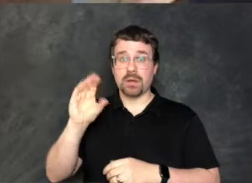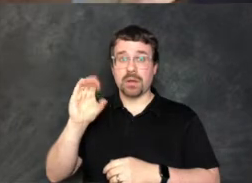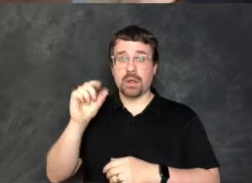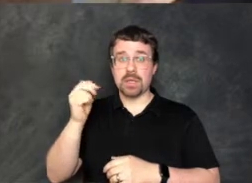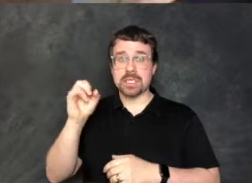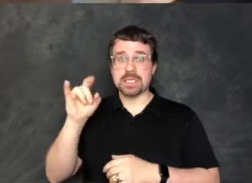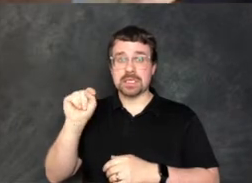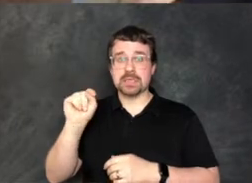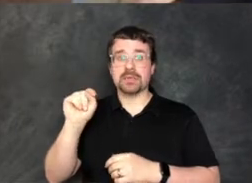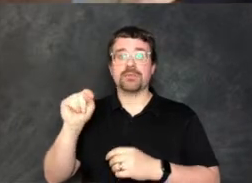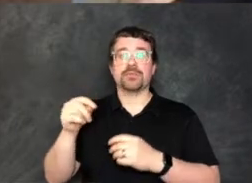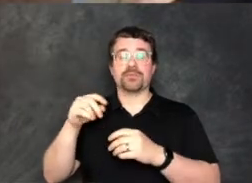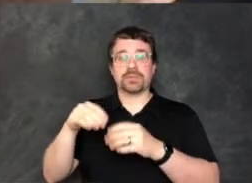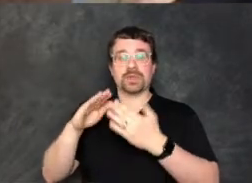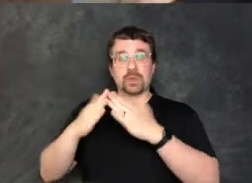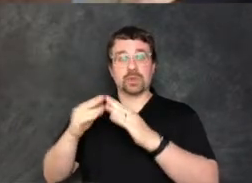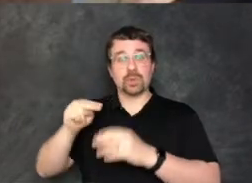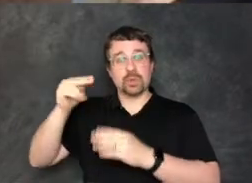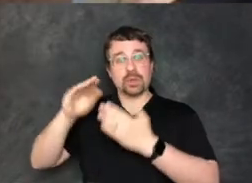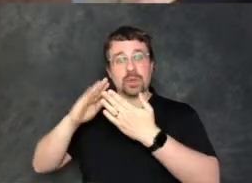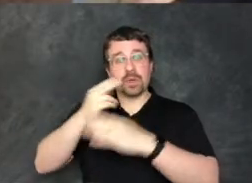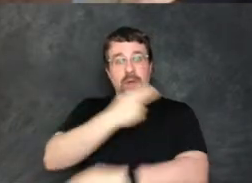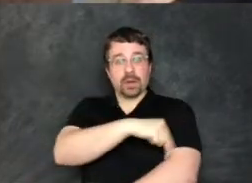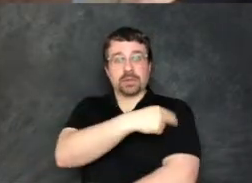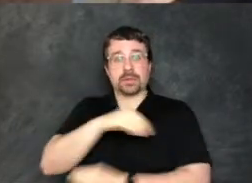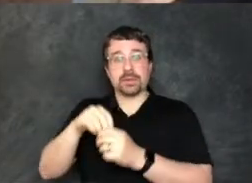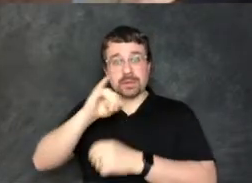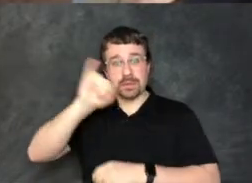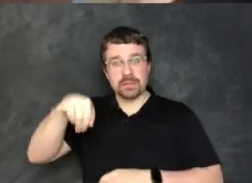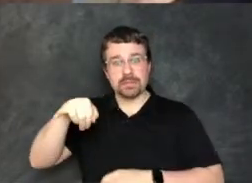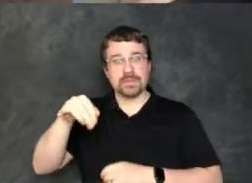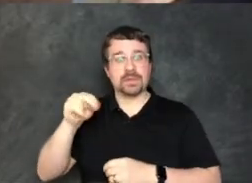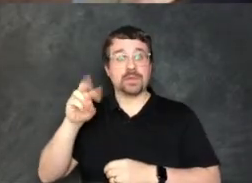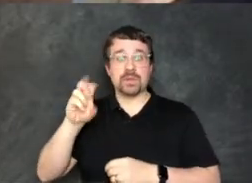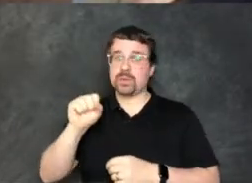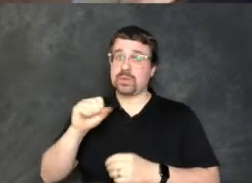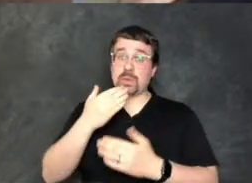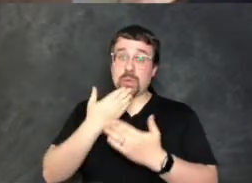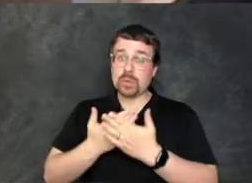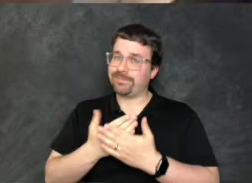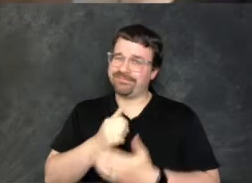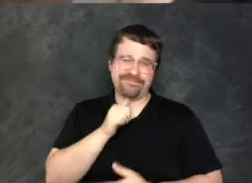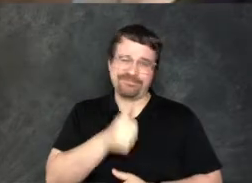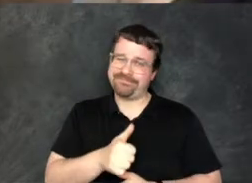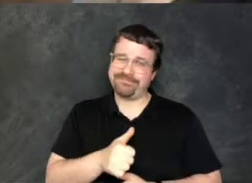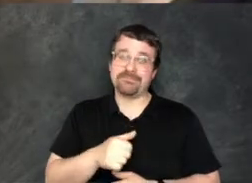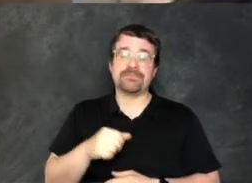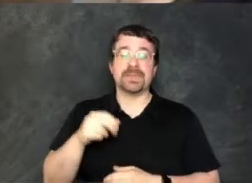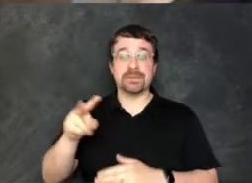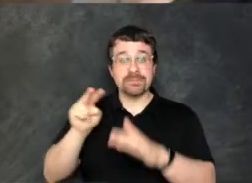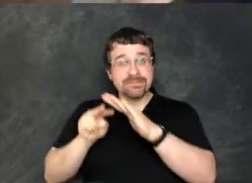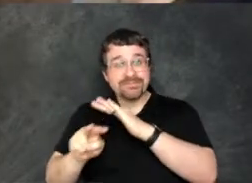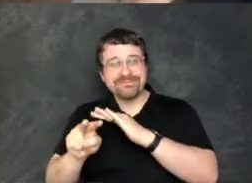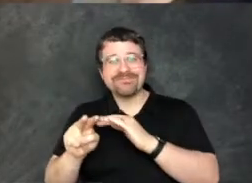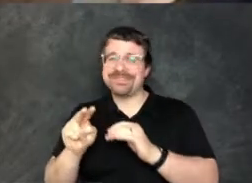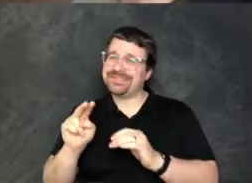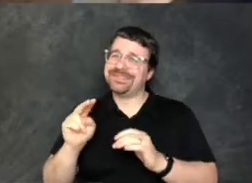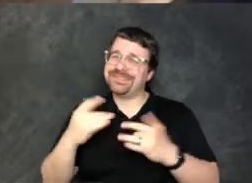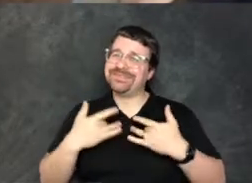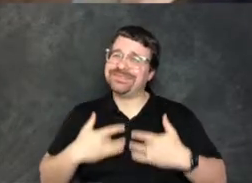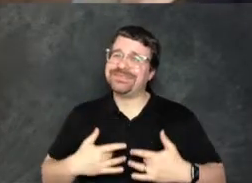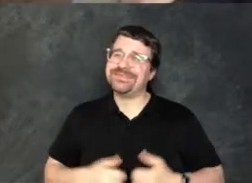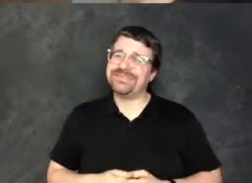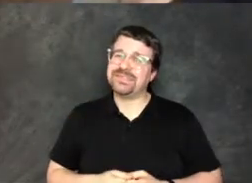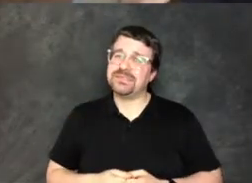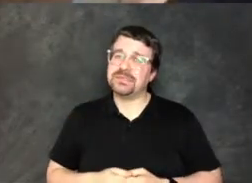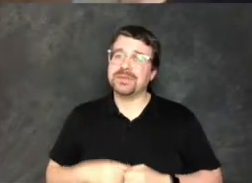her oncologist in an office near Community North Hospital in Indianapolis. And the news was not good. The prognosis